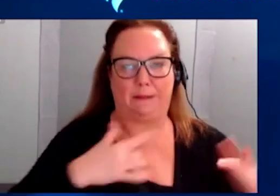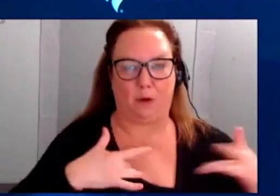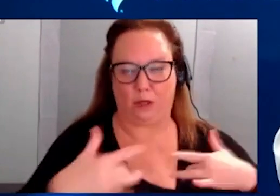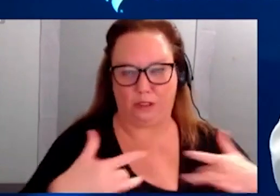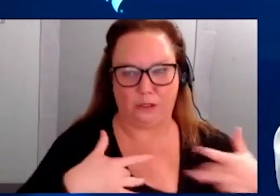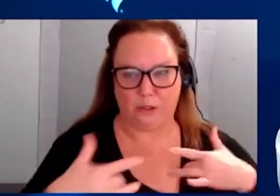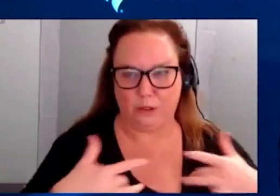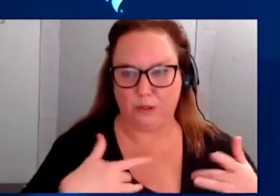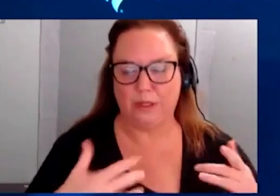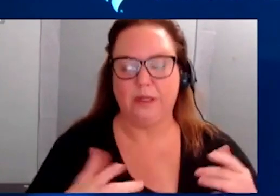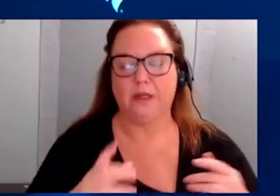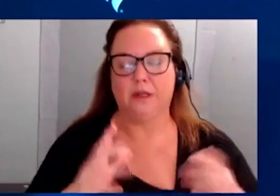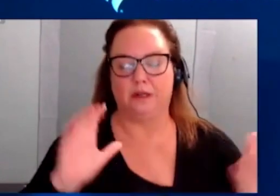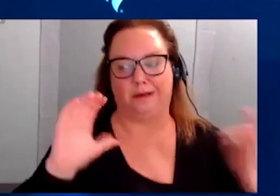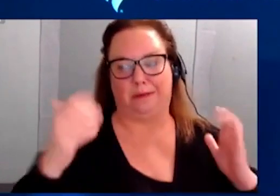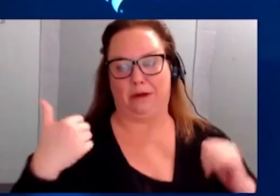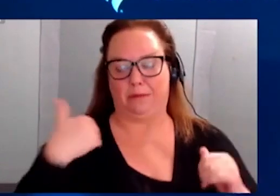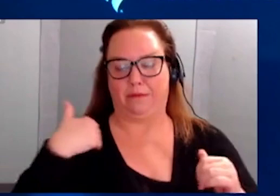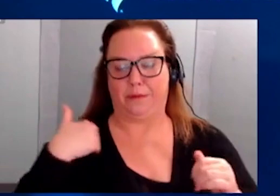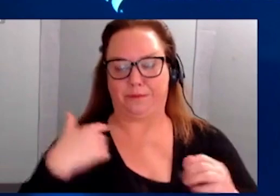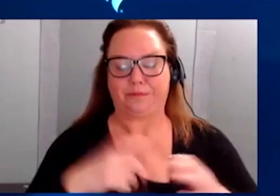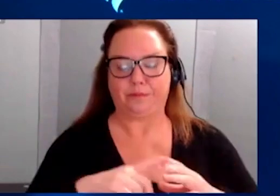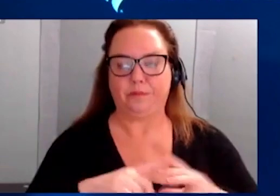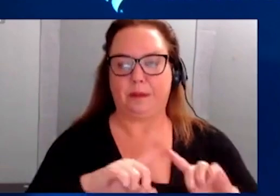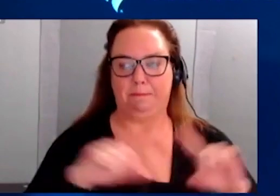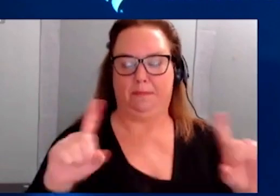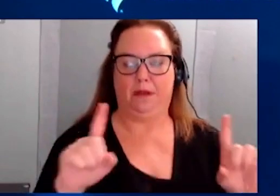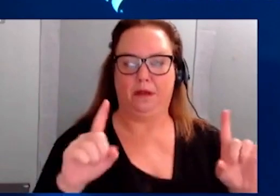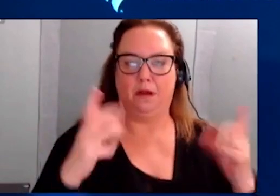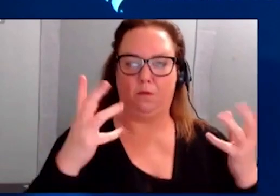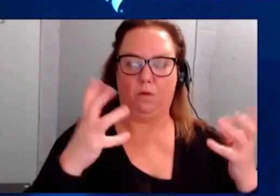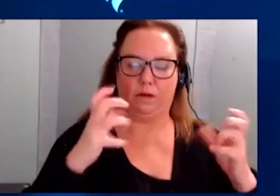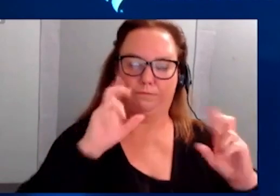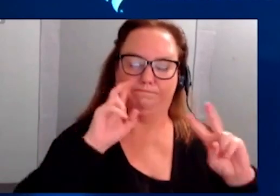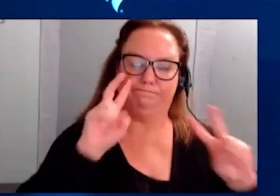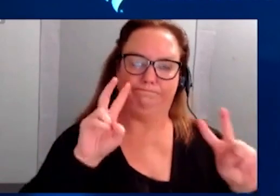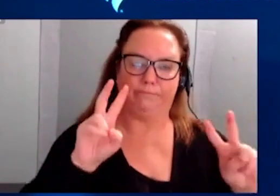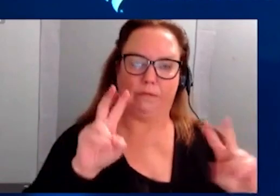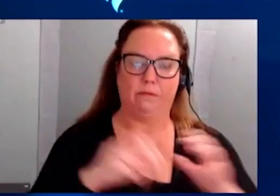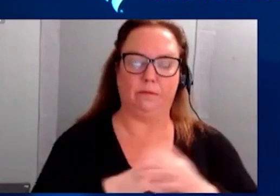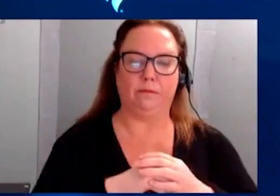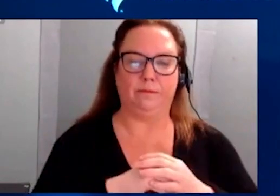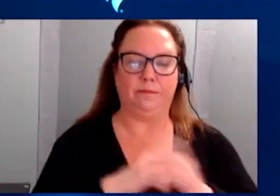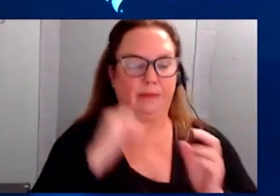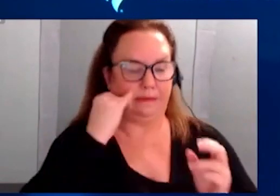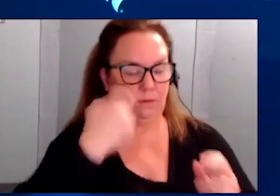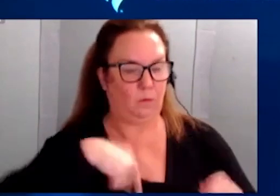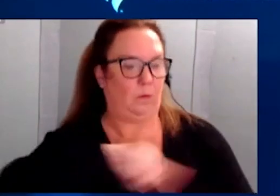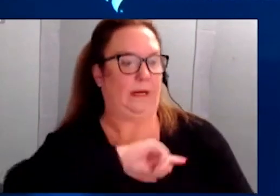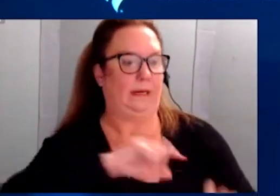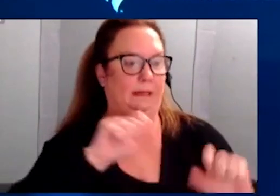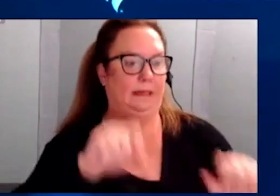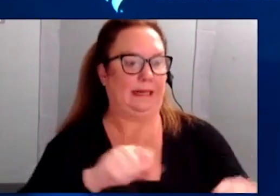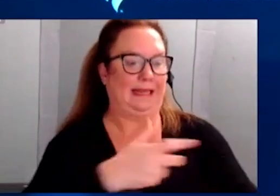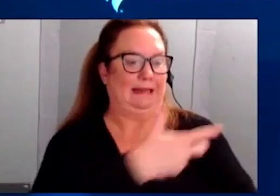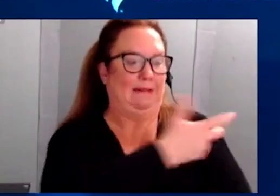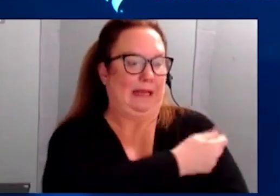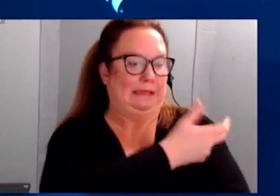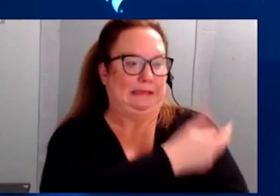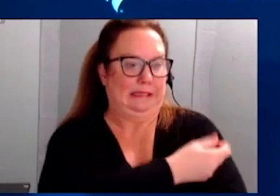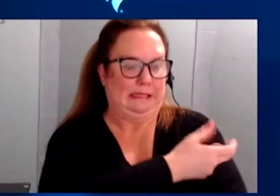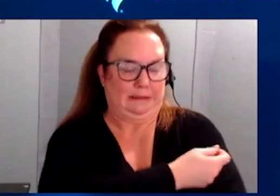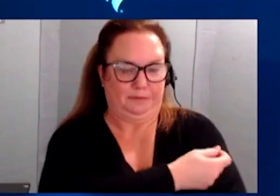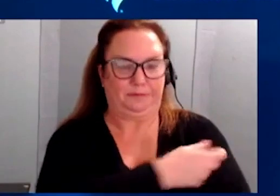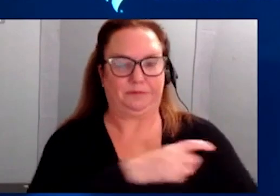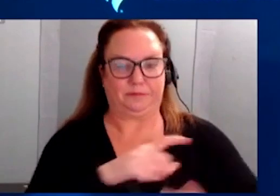about than what we've had before. But I think we want to keep an eye on it. Here's what I know: if we can get people vaccinated, and if we